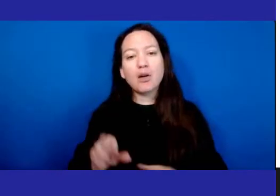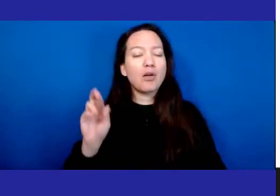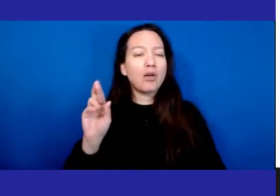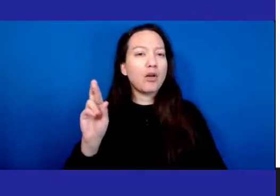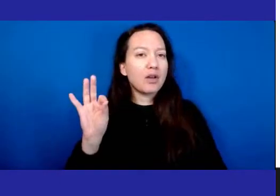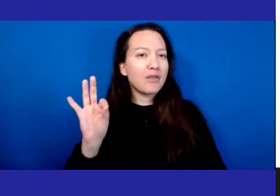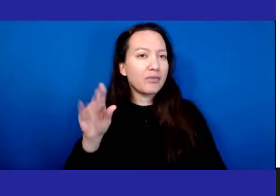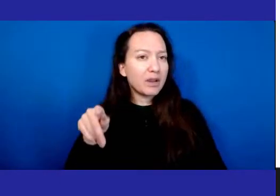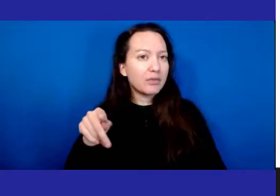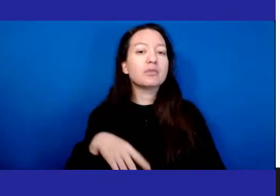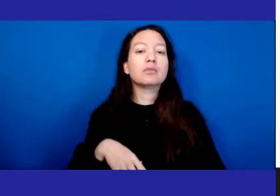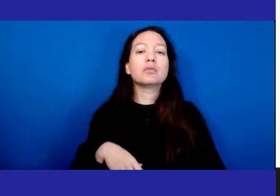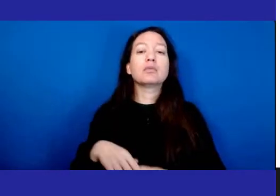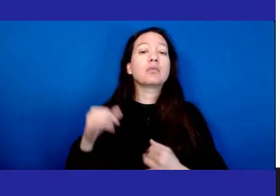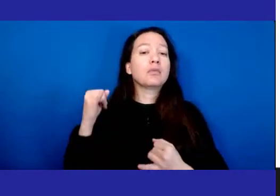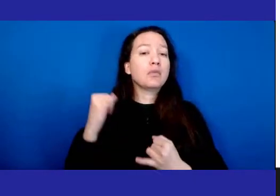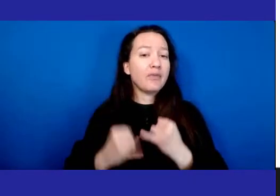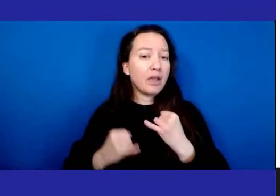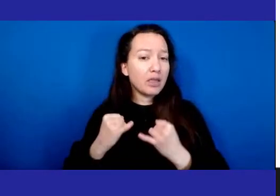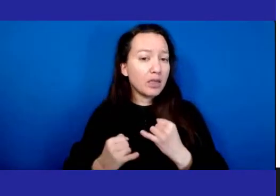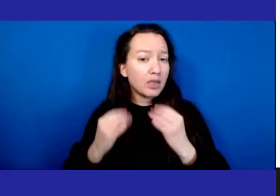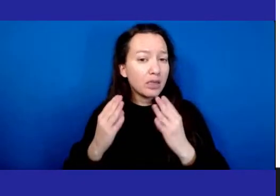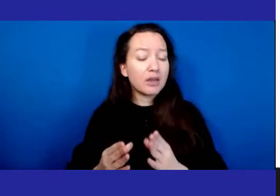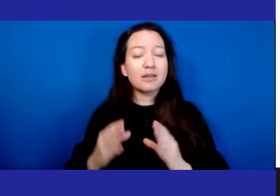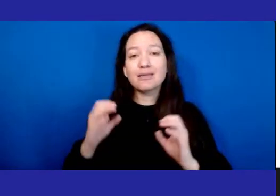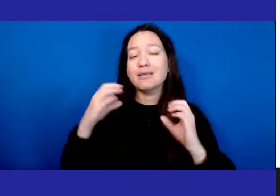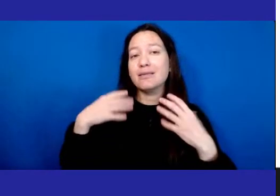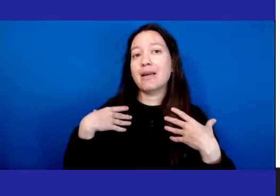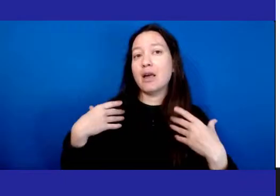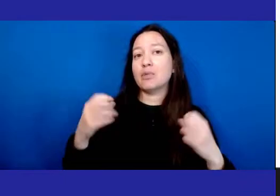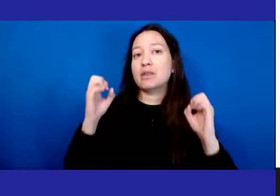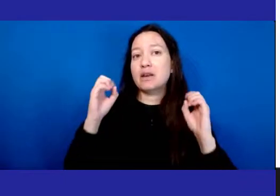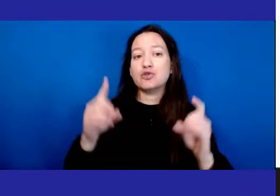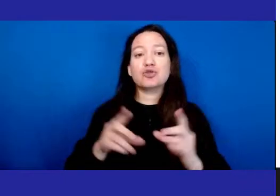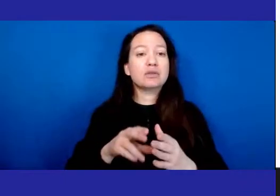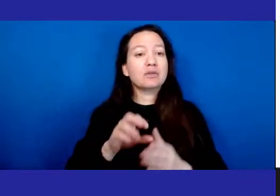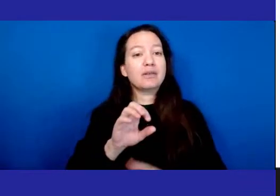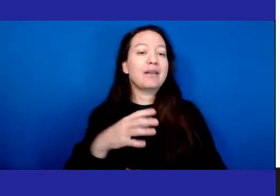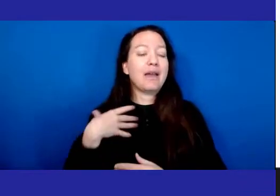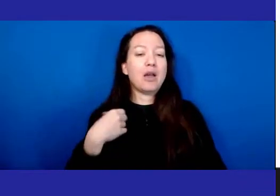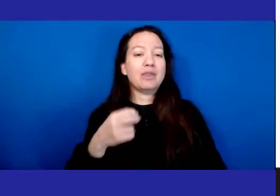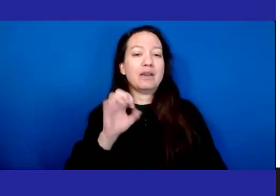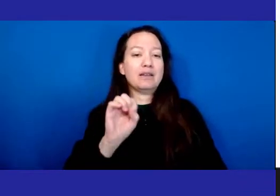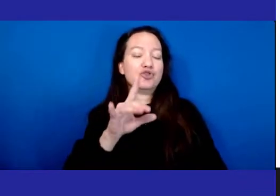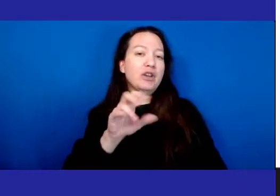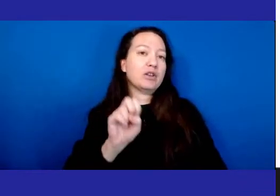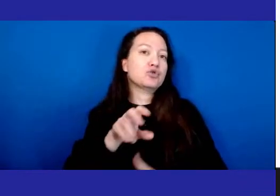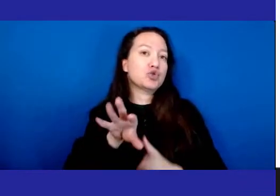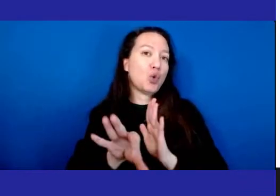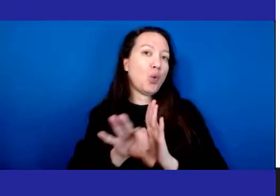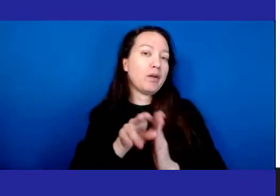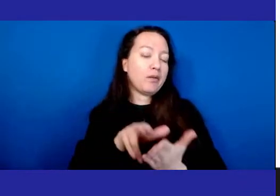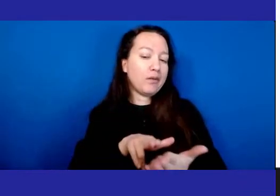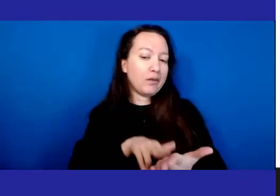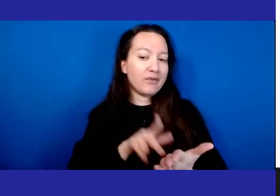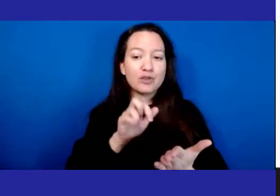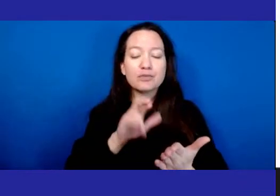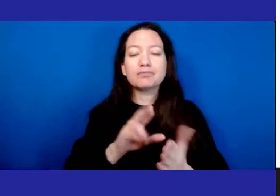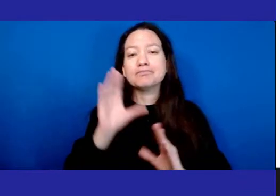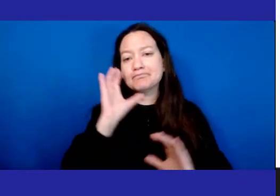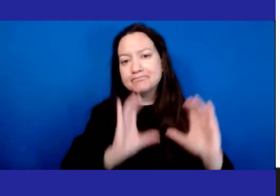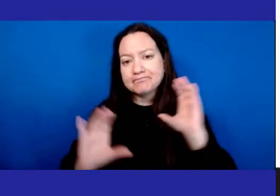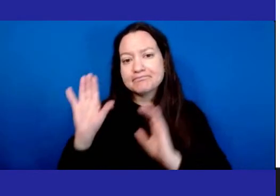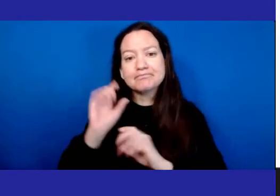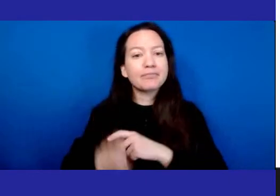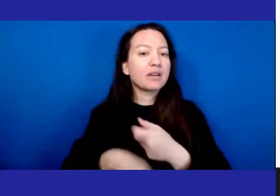for finalists. Health Edge was chosen as the contracted vendor. We conducted design and discovery in